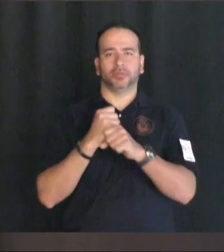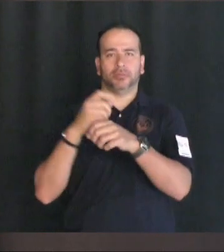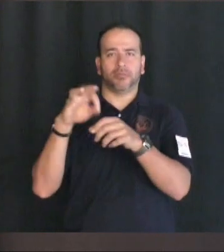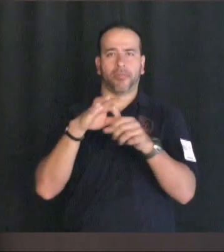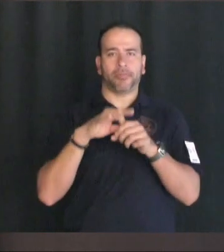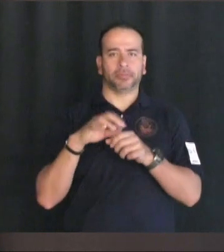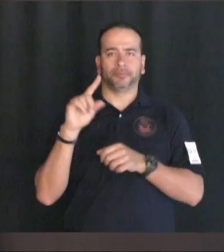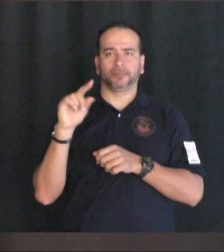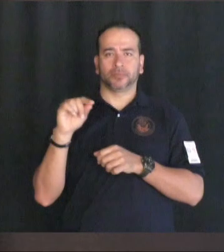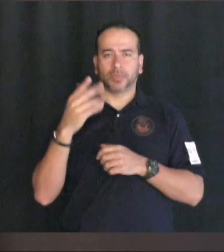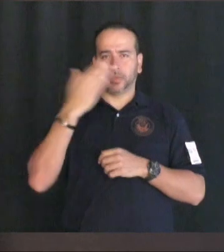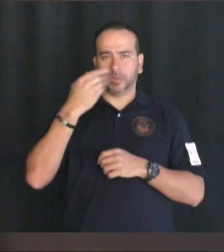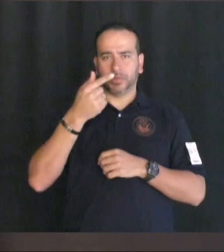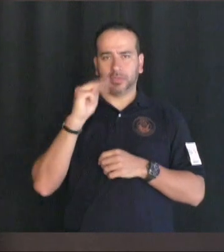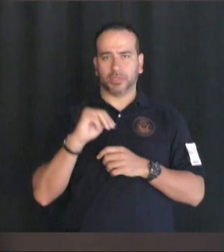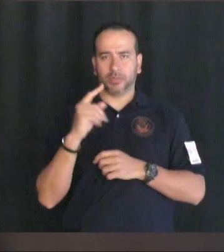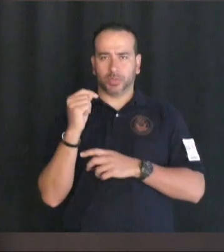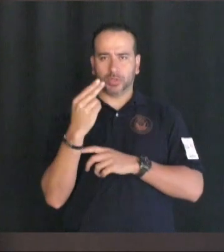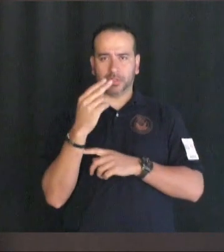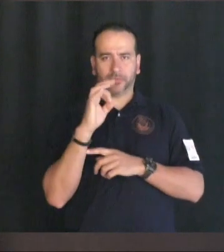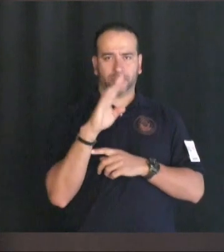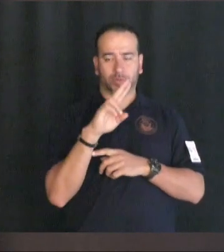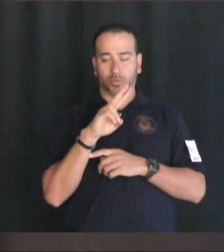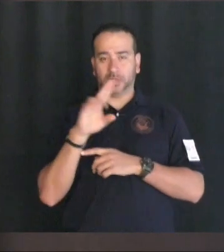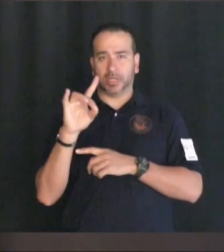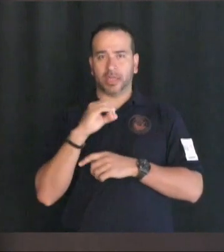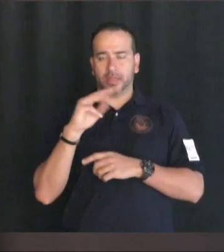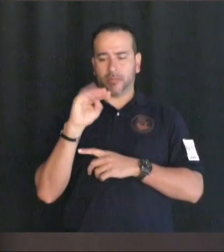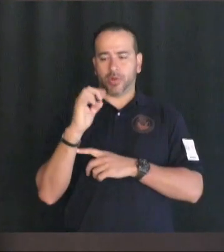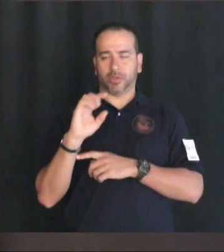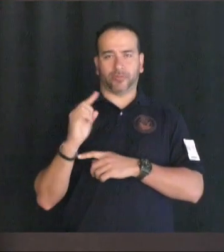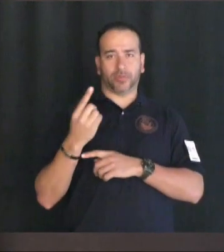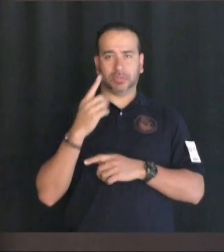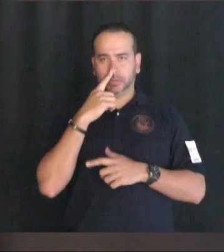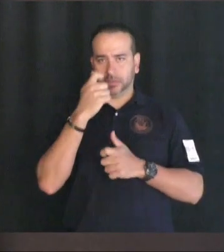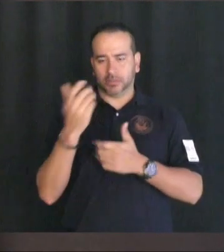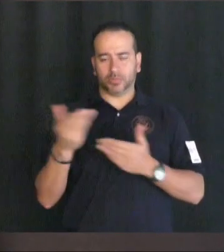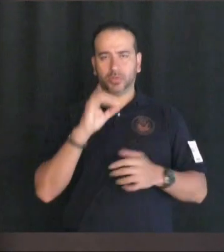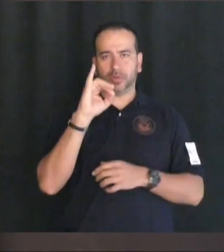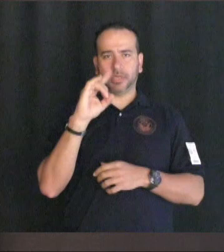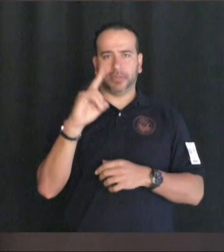front of the gym. Dates include Thursday, February 28th and March 1st. If interested, bring your IDs.